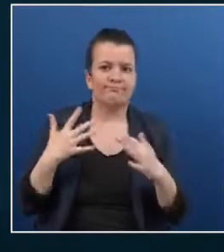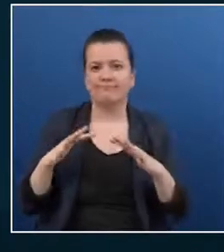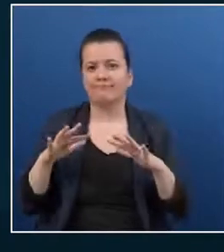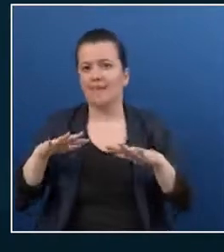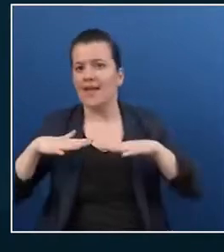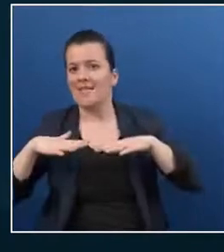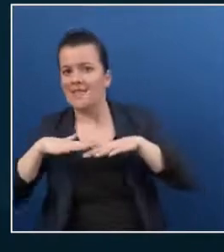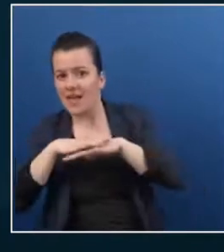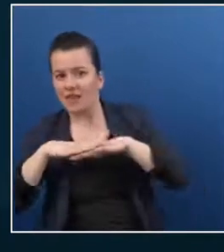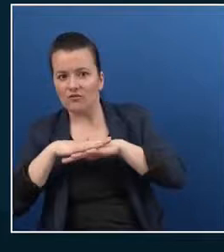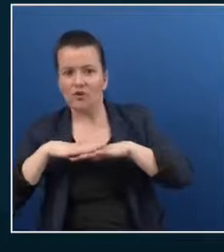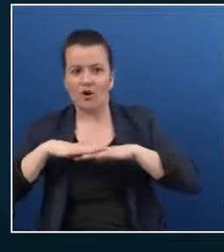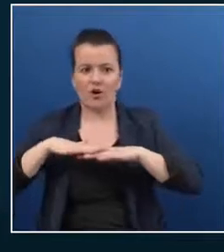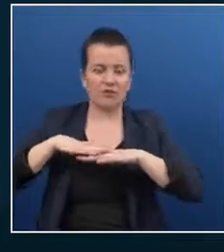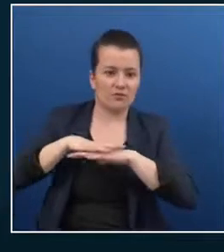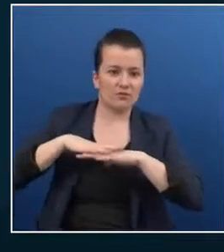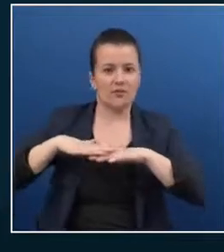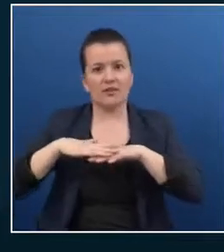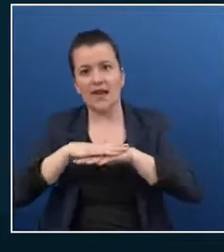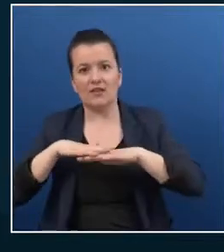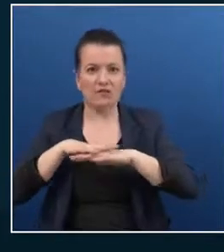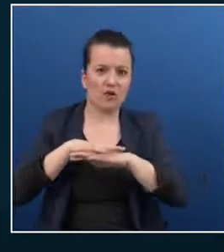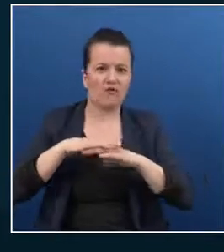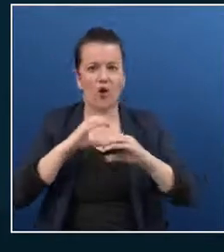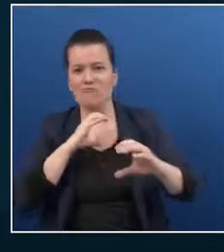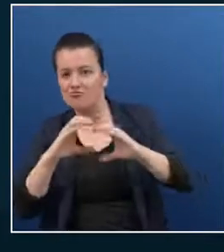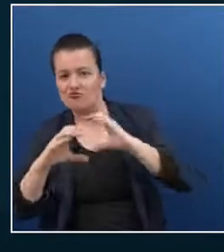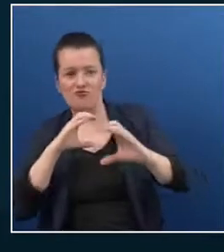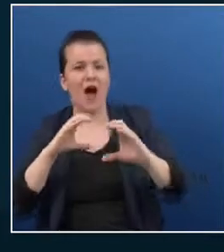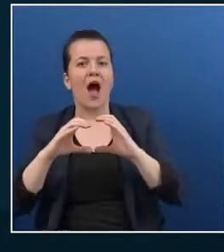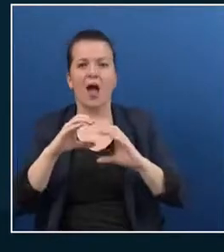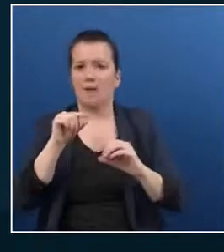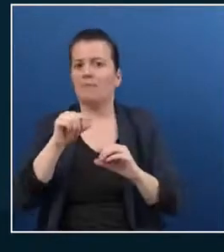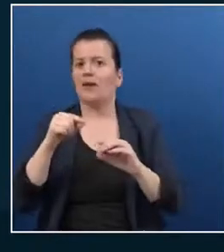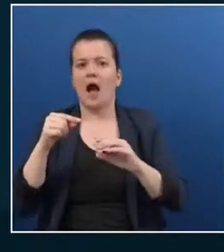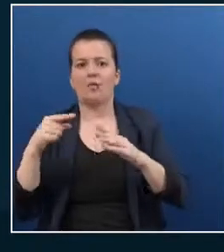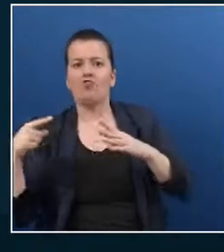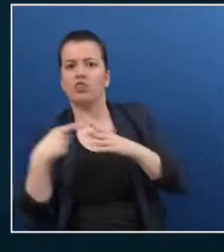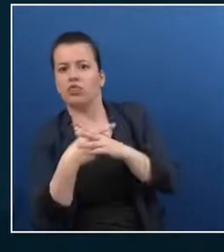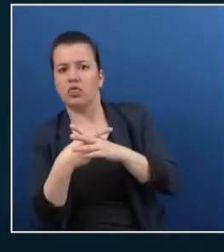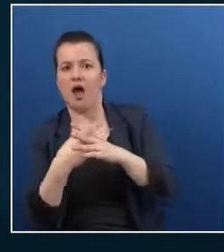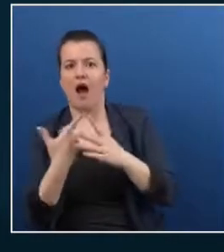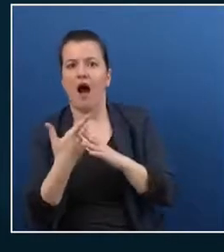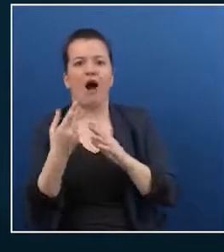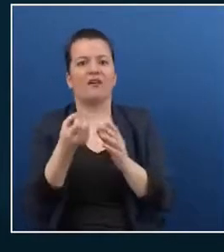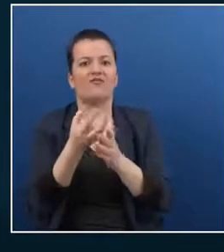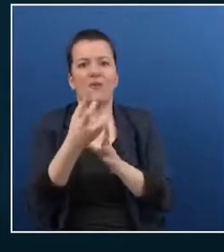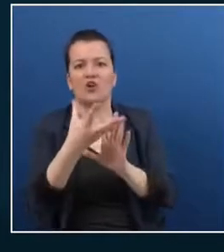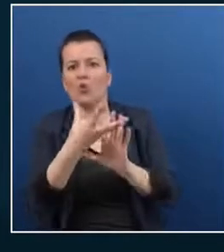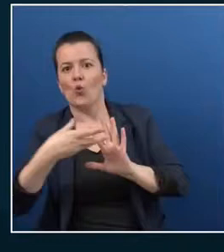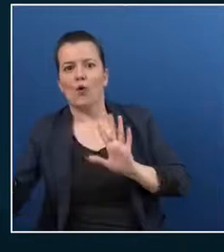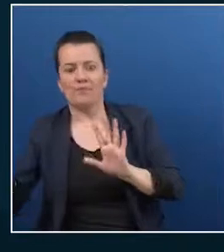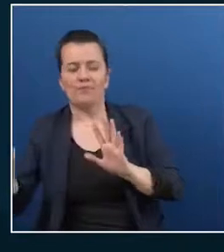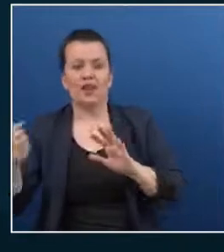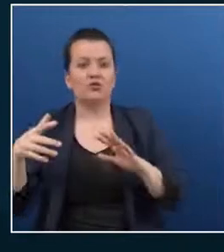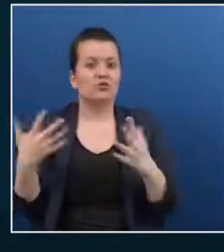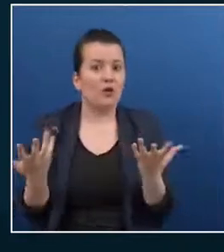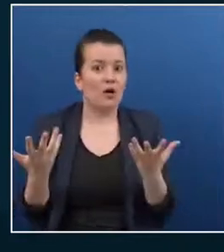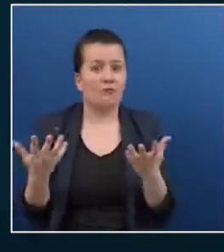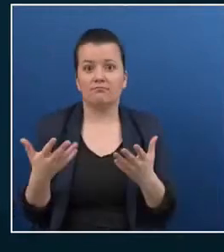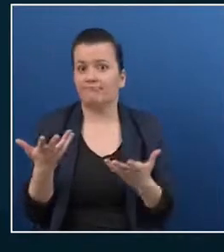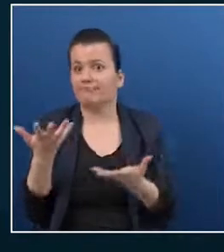less trustful. So how do you deal with the fact that some of the data might not come